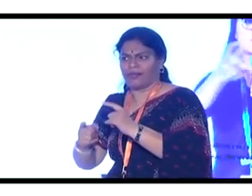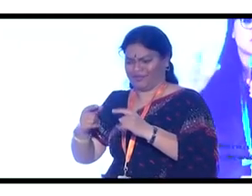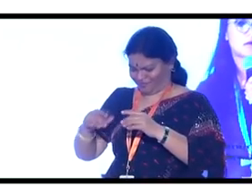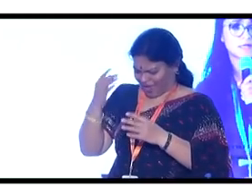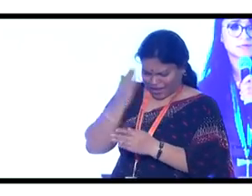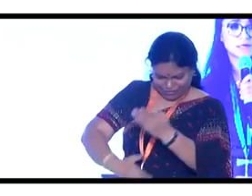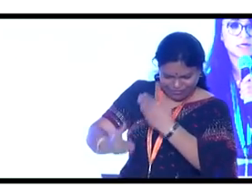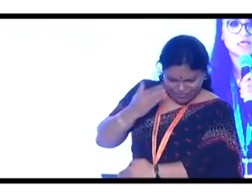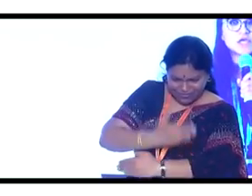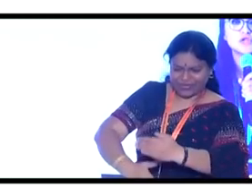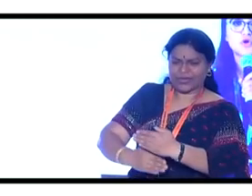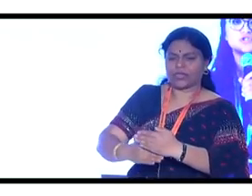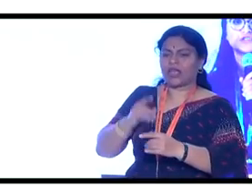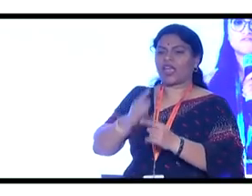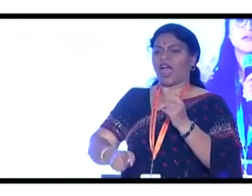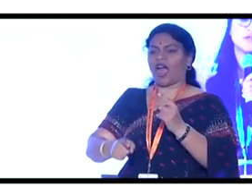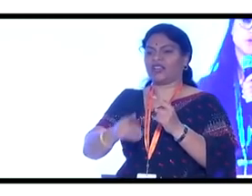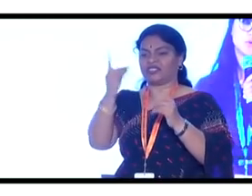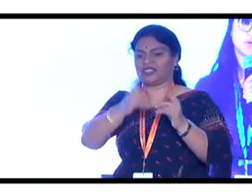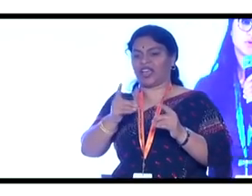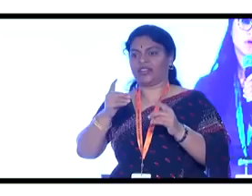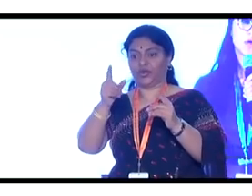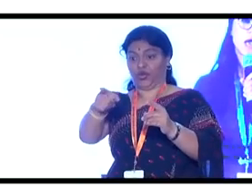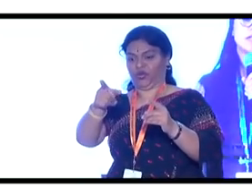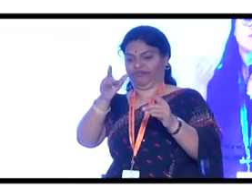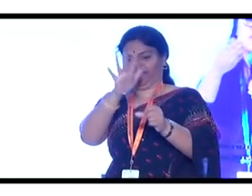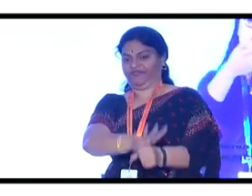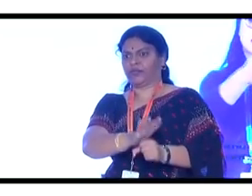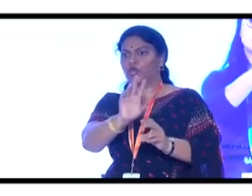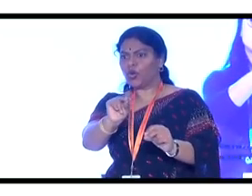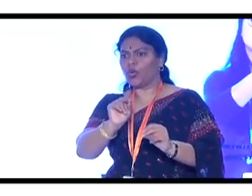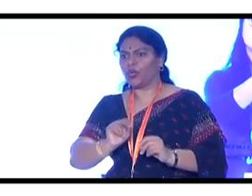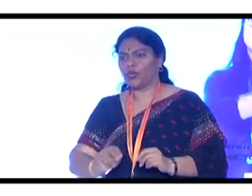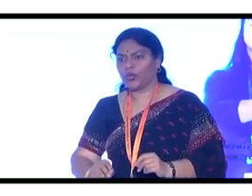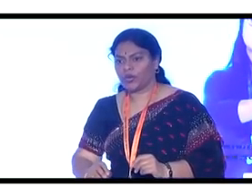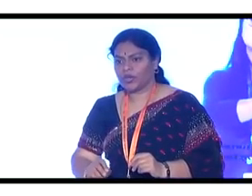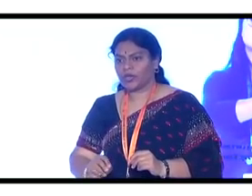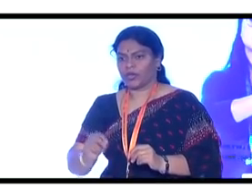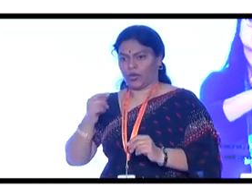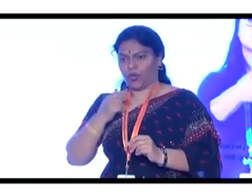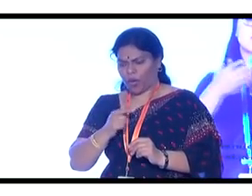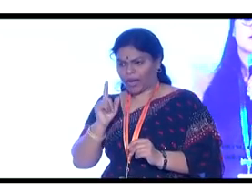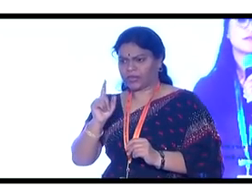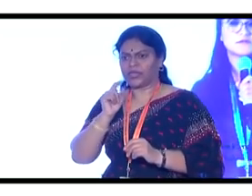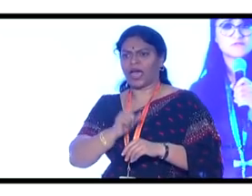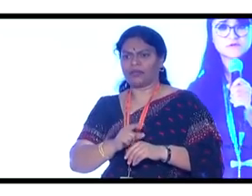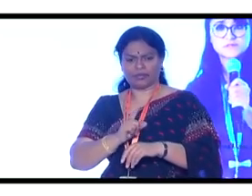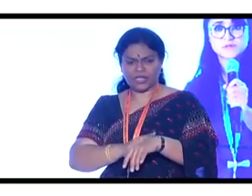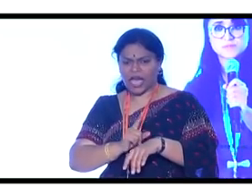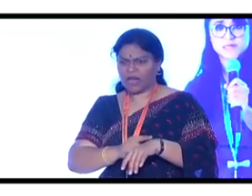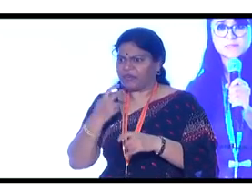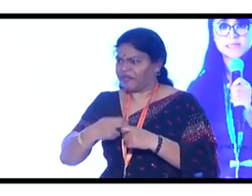part or another cannot define you. And if you are living in one hard situation or another